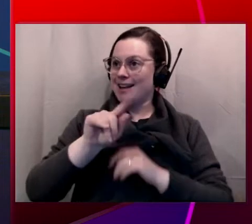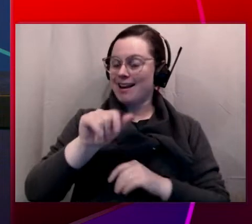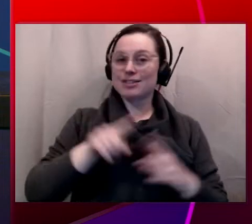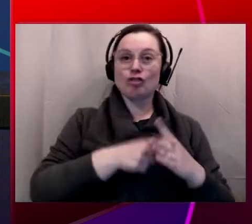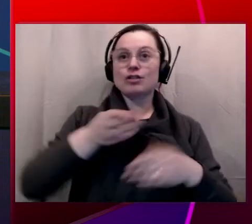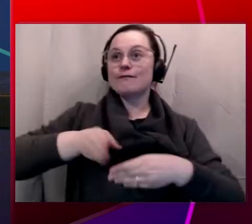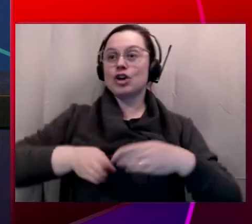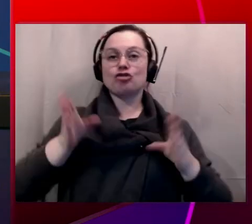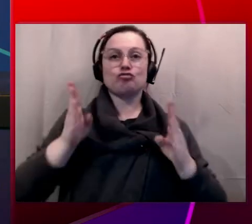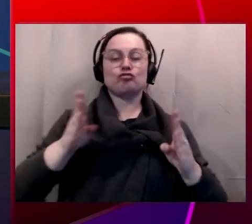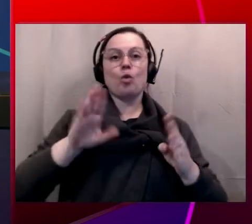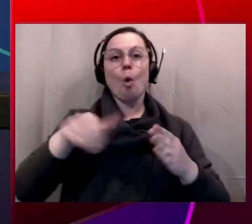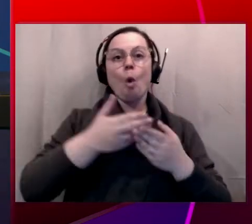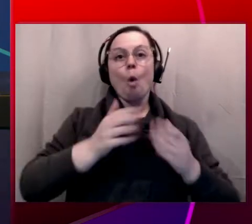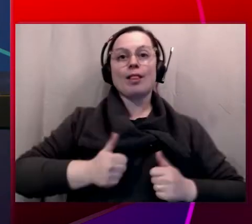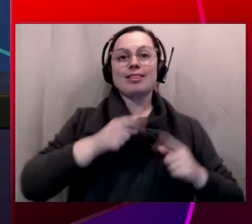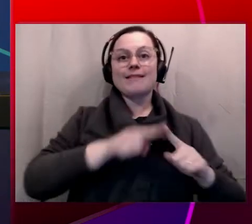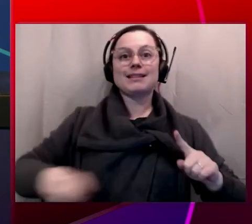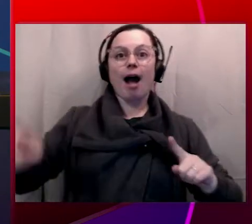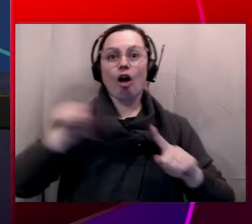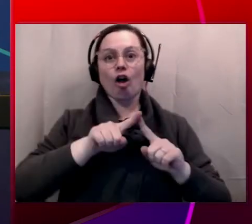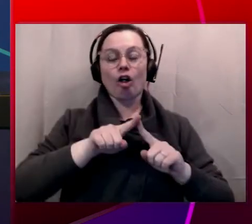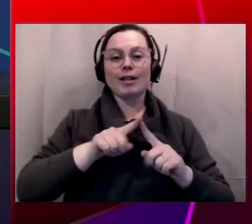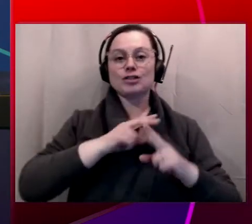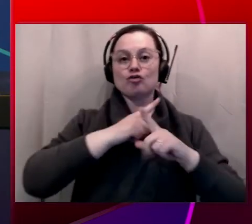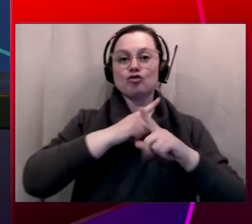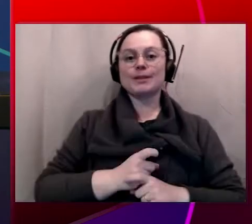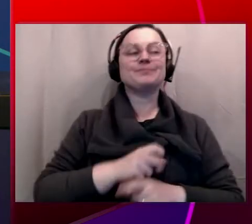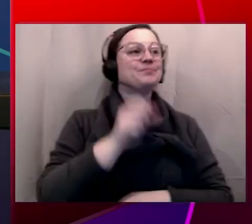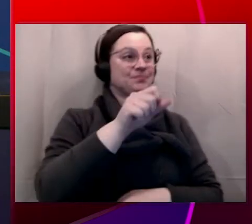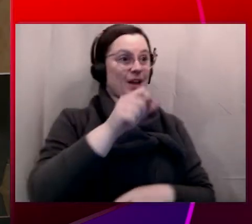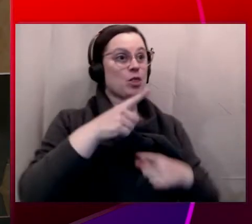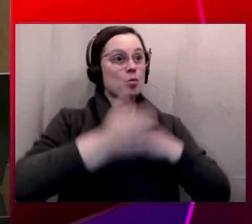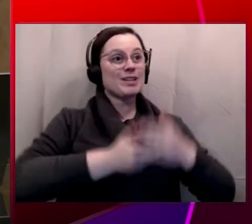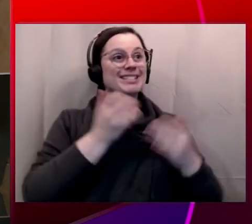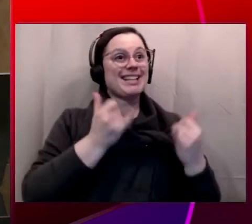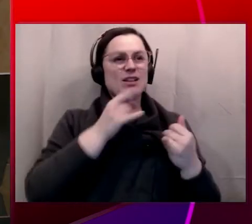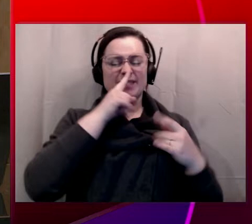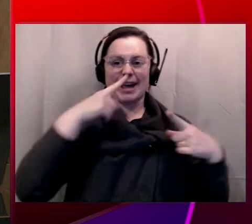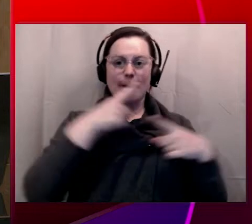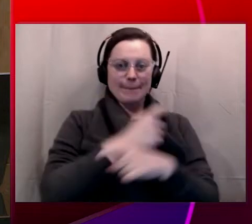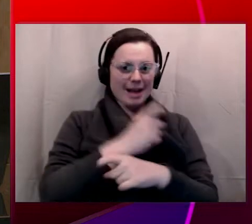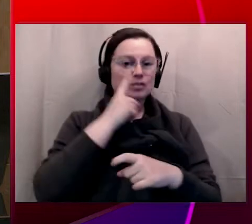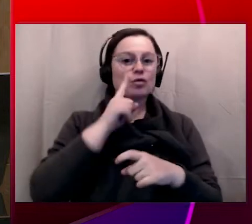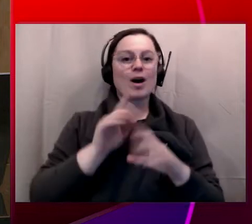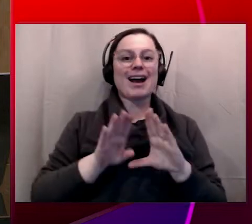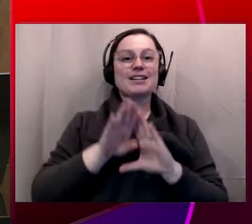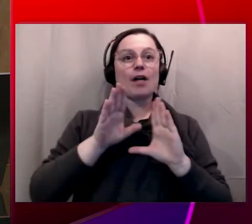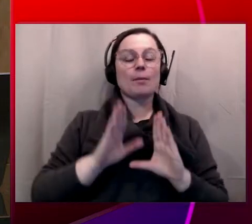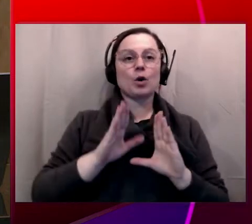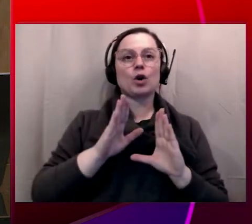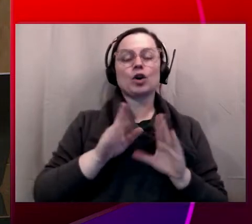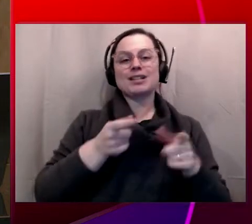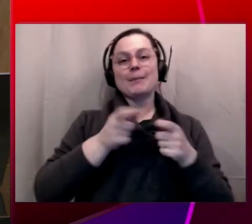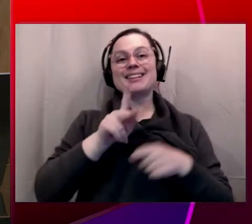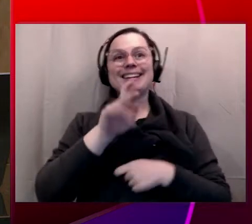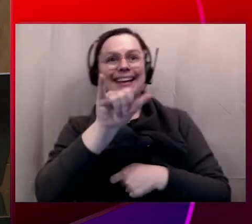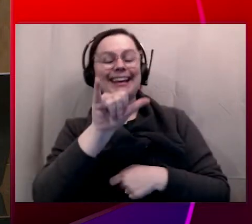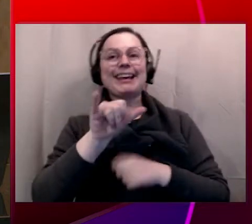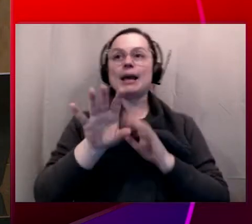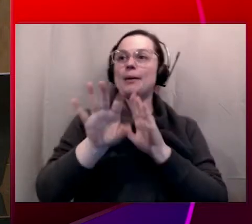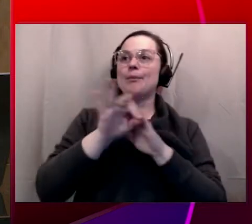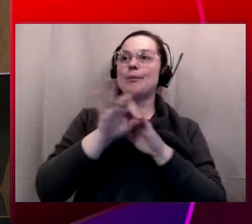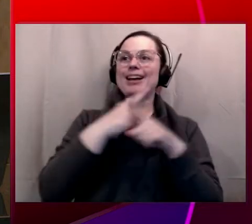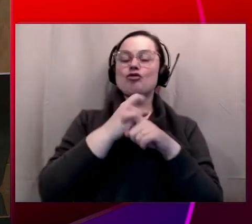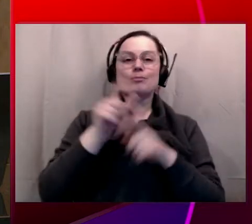entire lifecycle. Yeah. If you look at the process today, it's very complex for a developer to manage keys, to choose an encryption